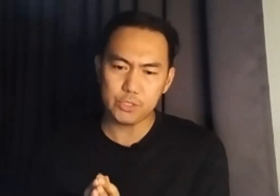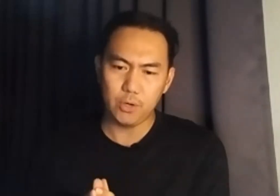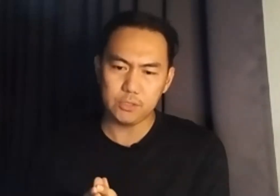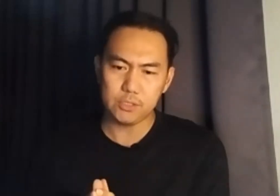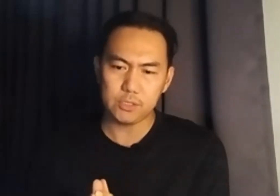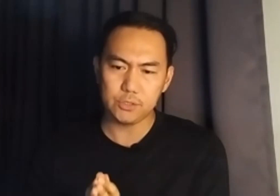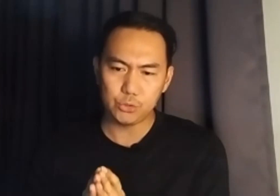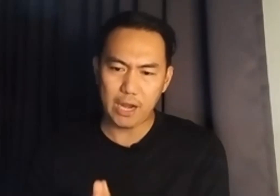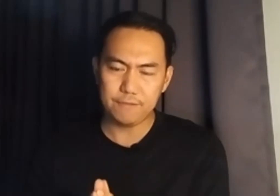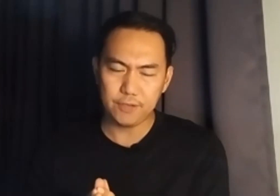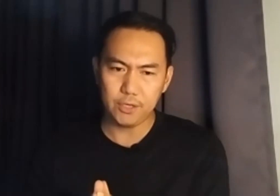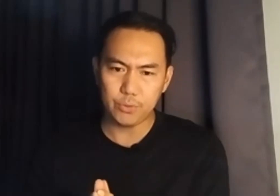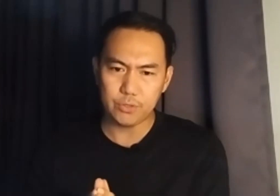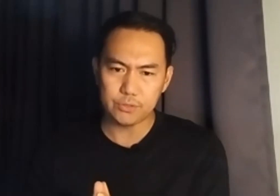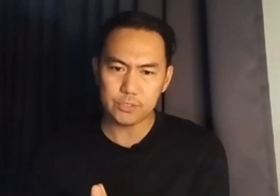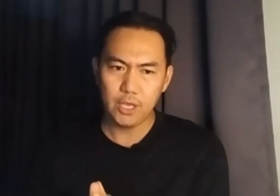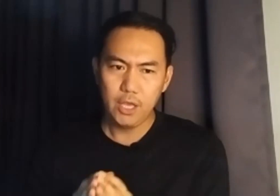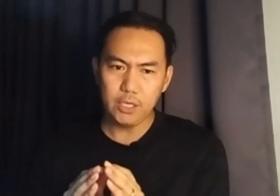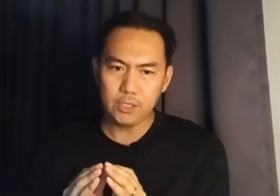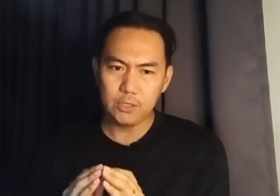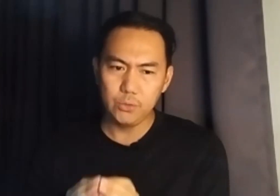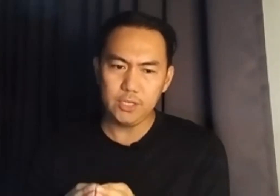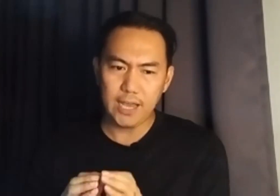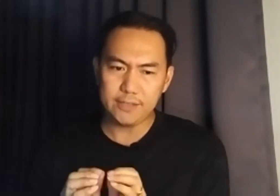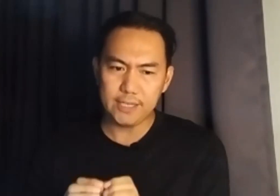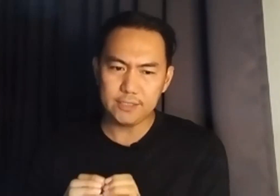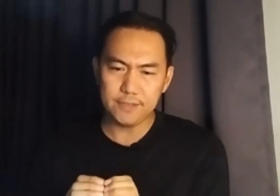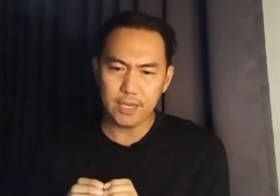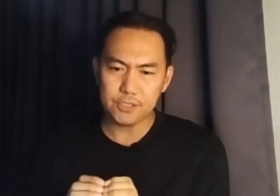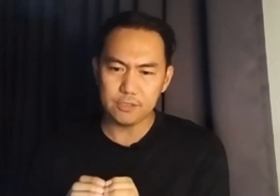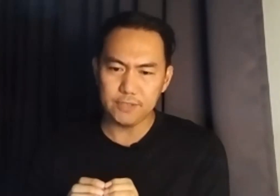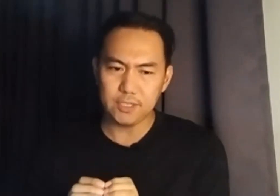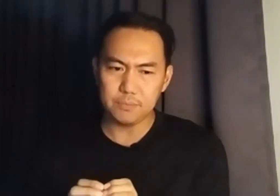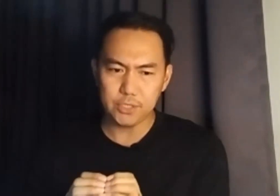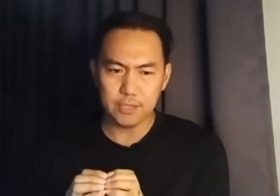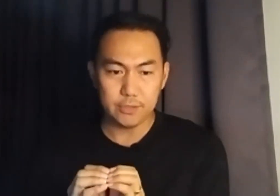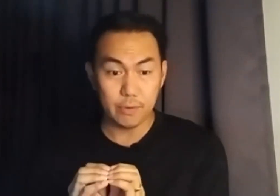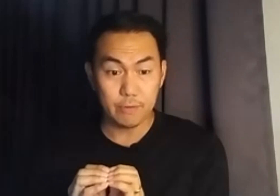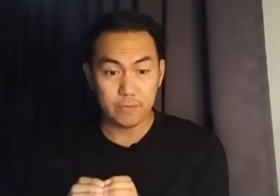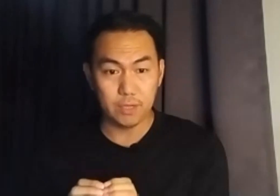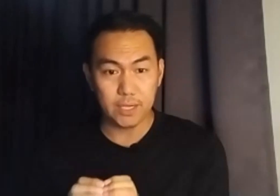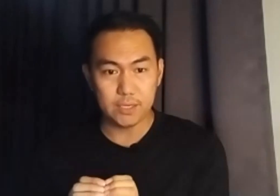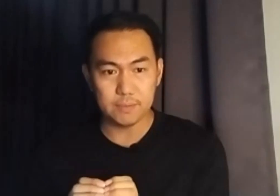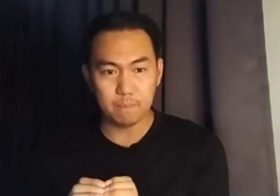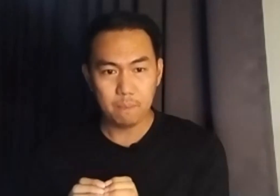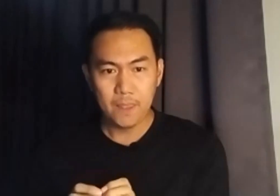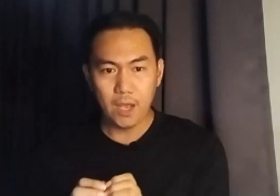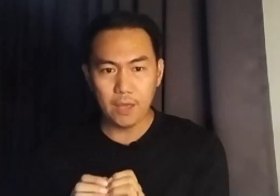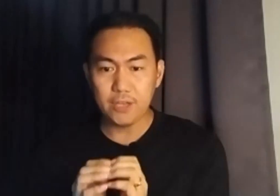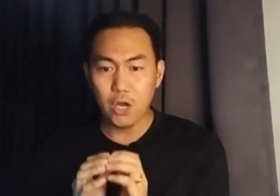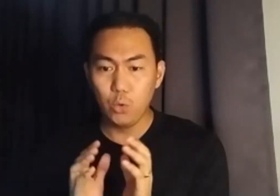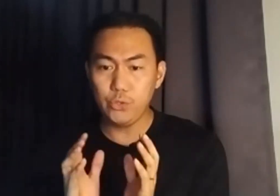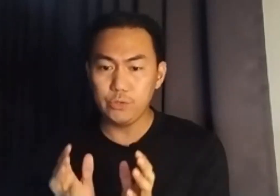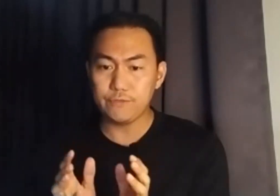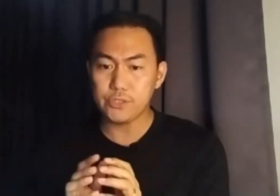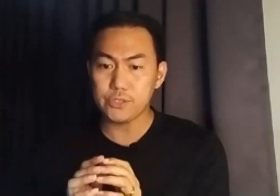justice responses to trafficking in persons, including the identification of victims and the referral mechanism. I think